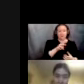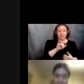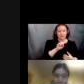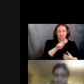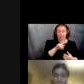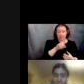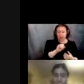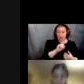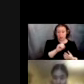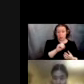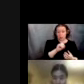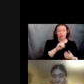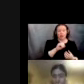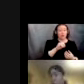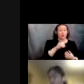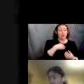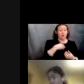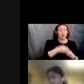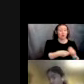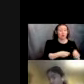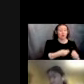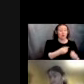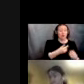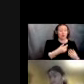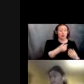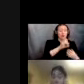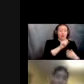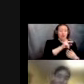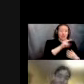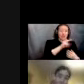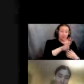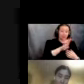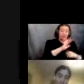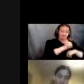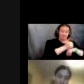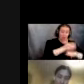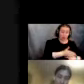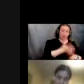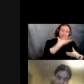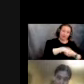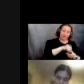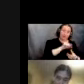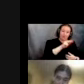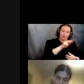the ANB founders, are also in the ANB and active in teaching about